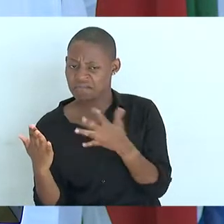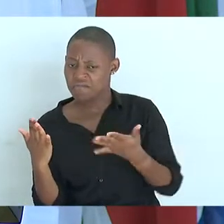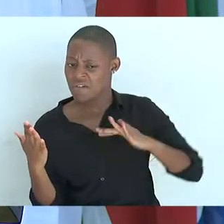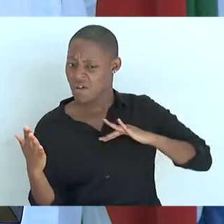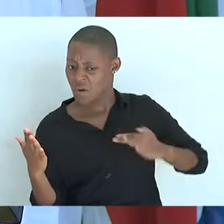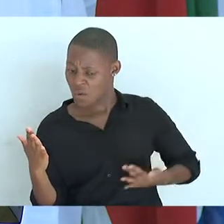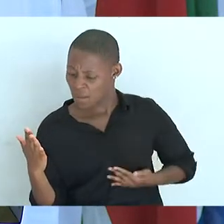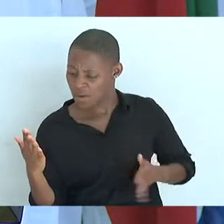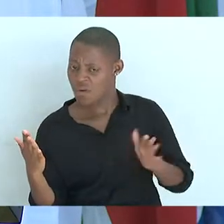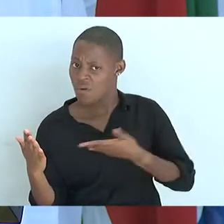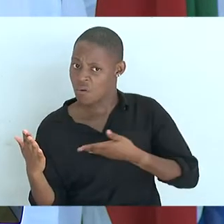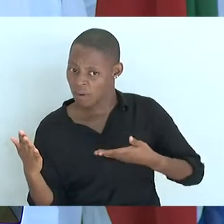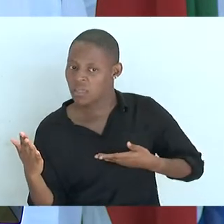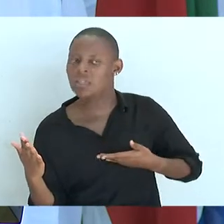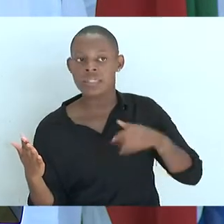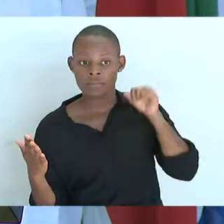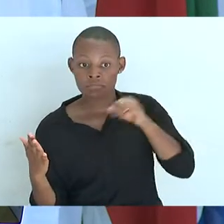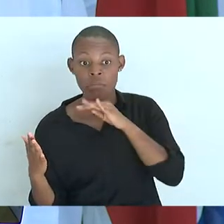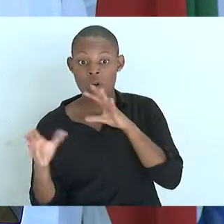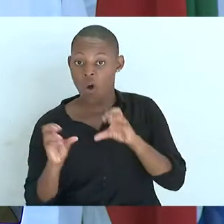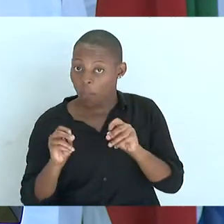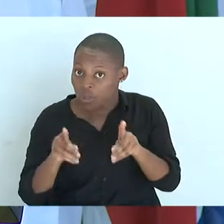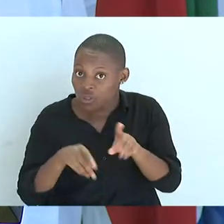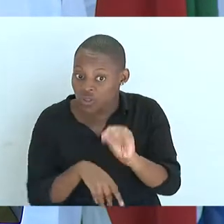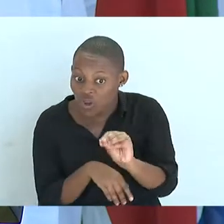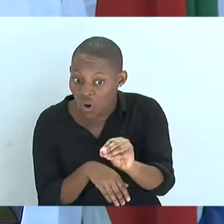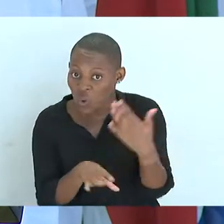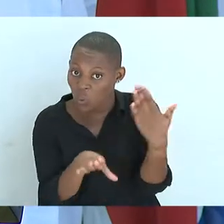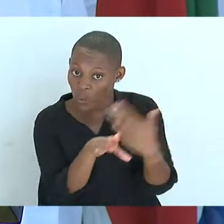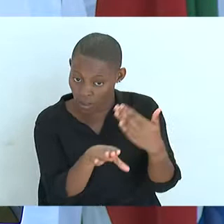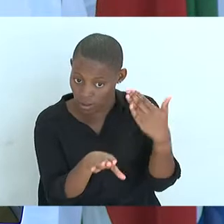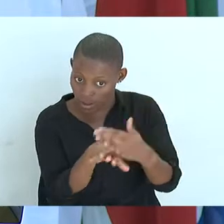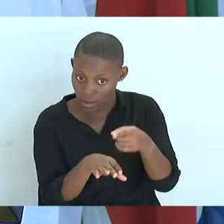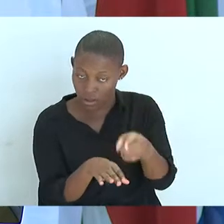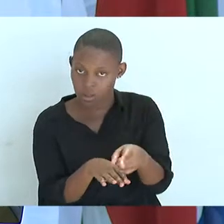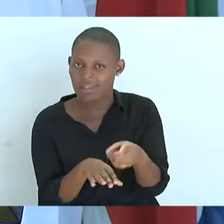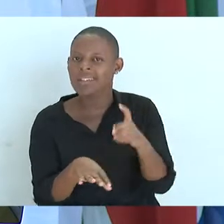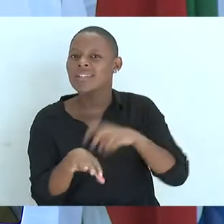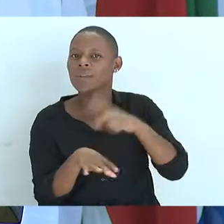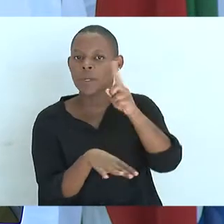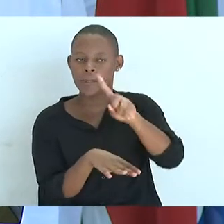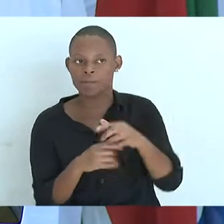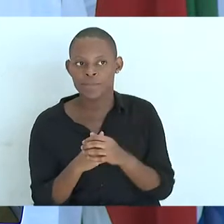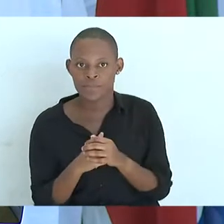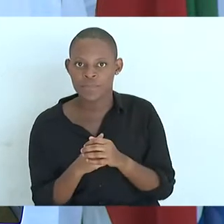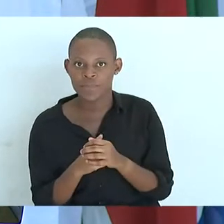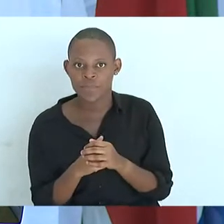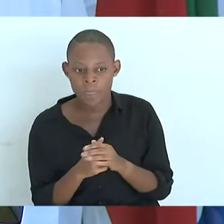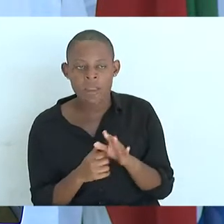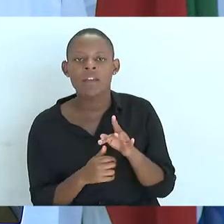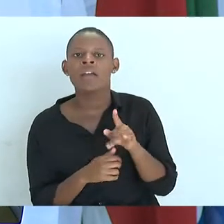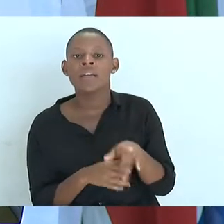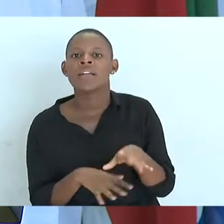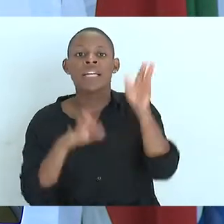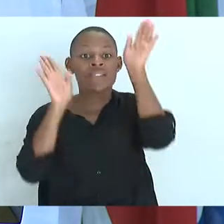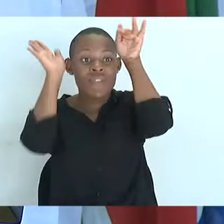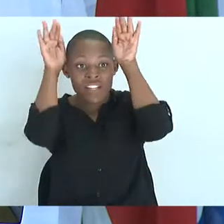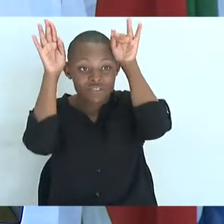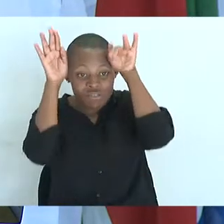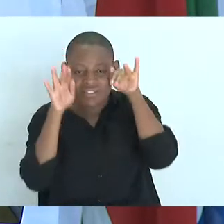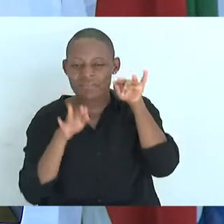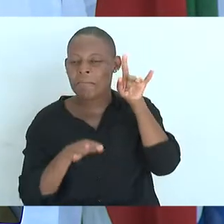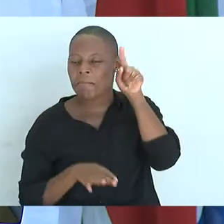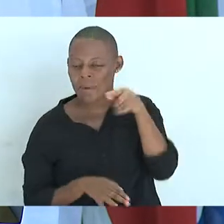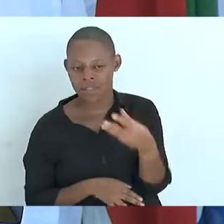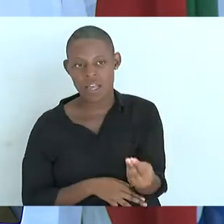kosebenza bekuvuleka amathuba, we need to have ama-crash. Lapho